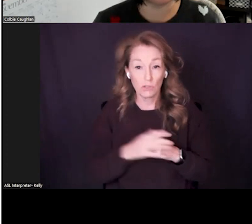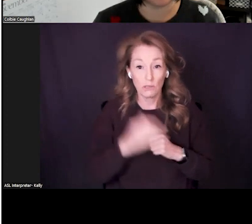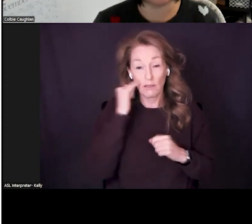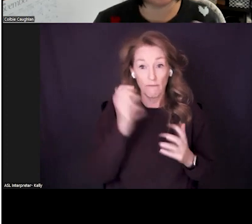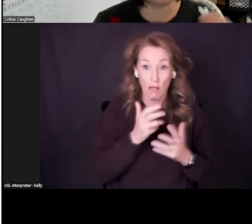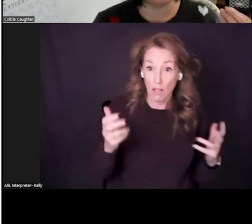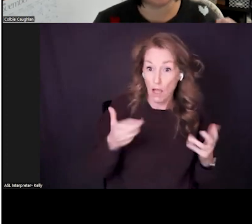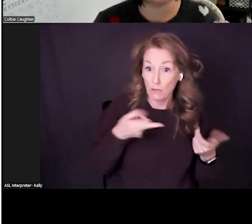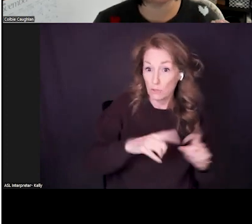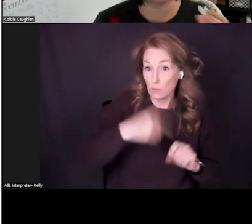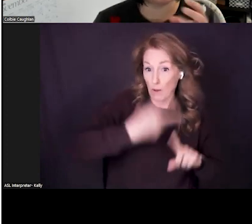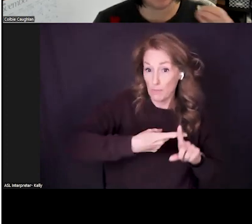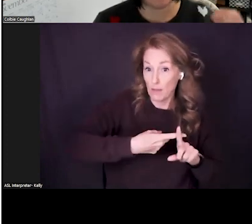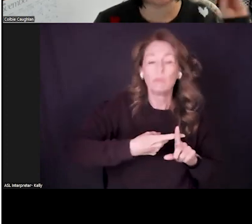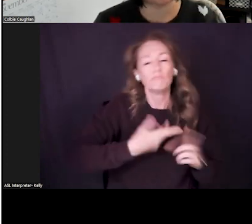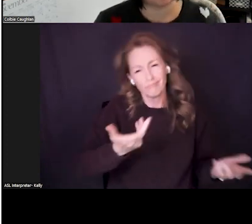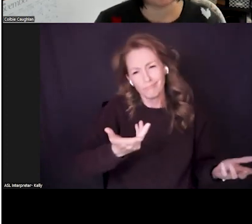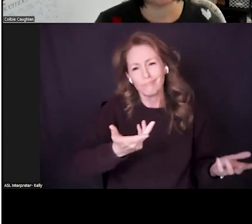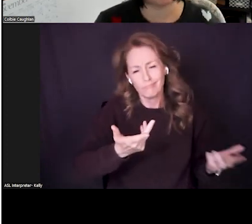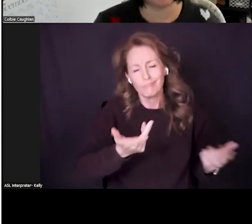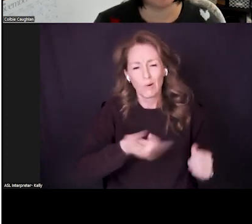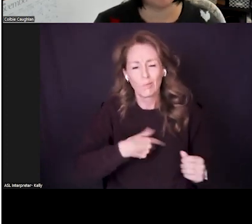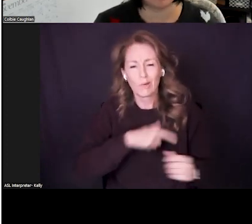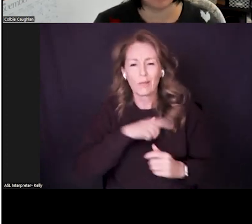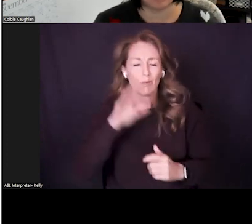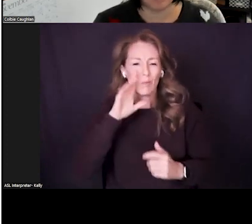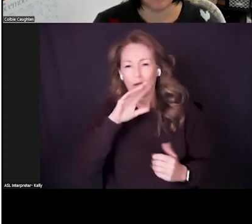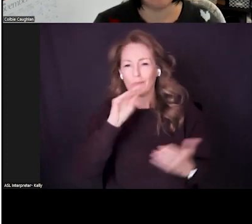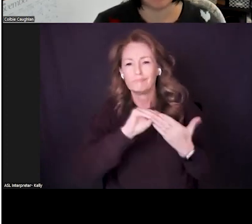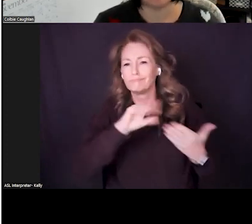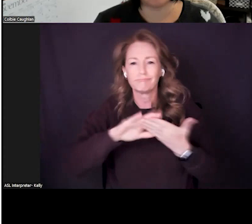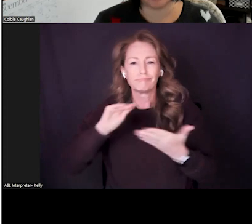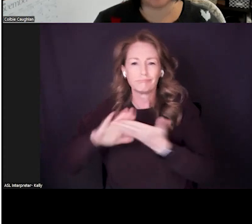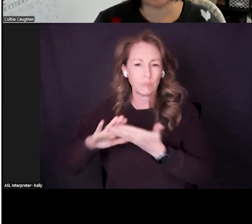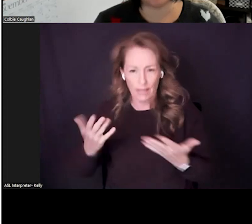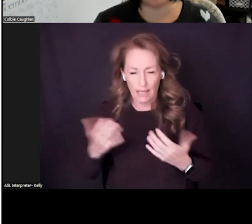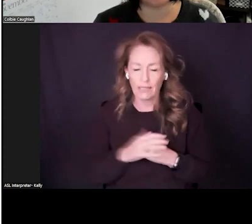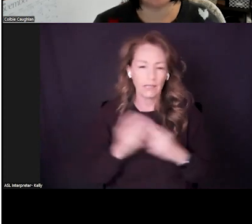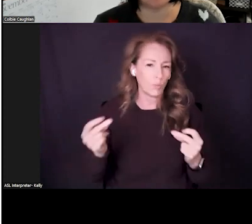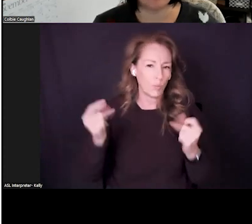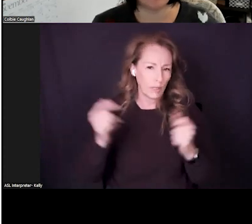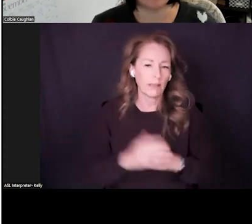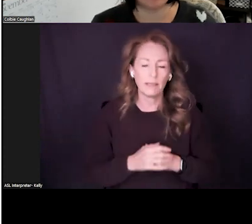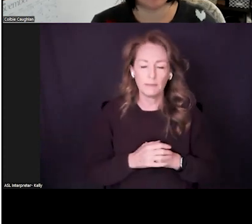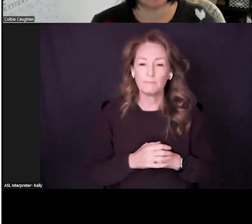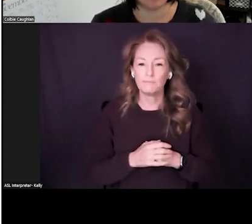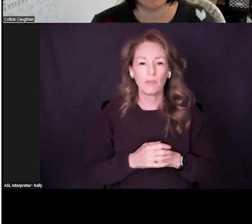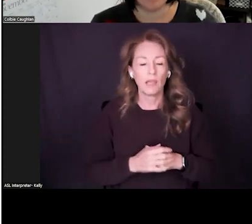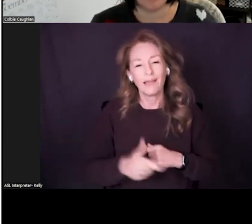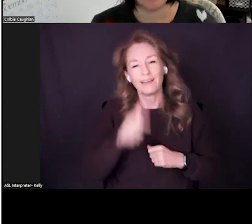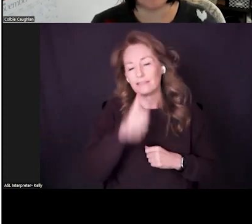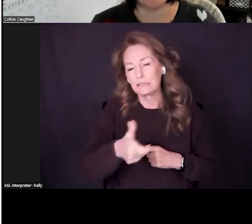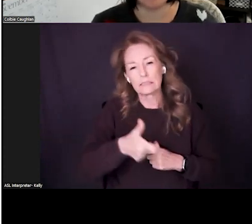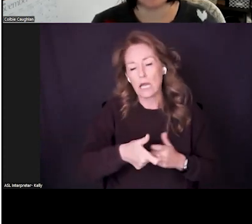we will absolutely capture those and go put those in and make those changes. It's not super difficult to do